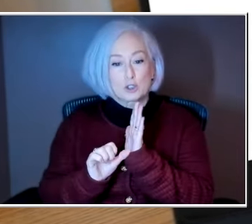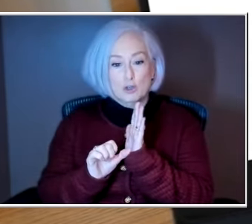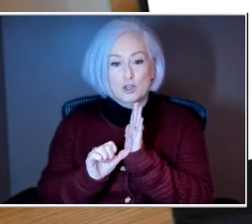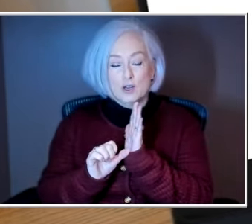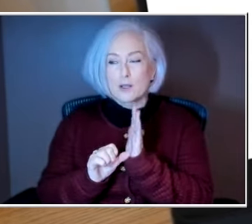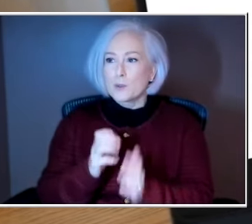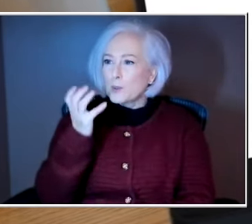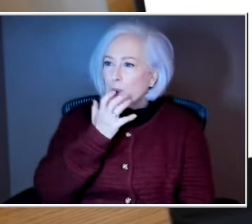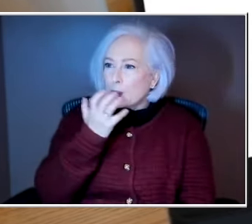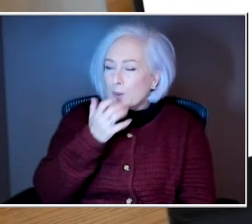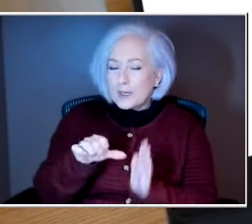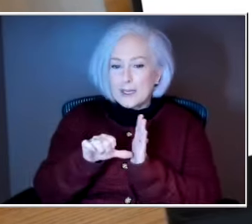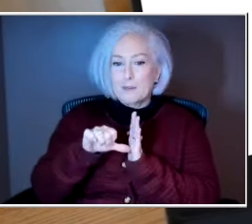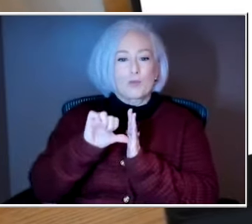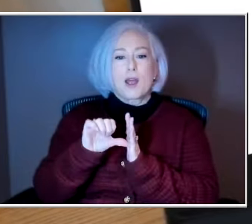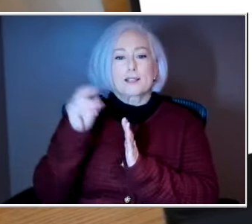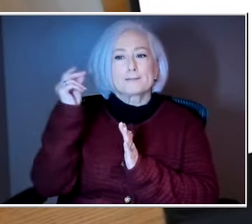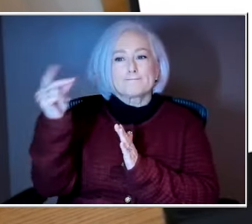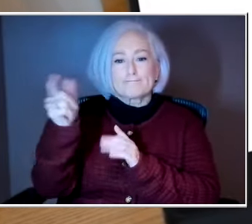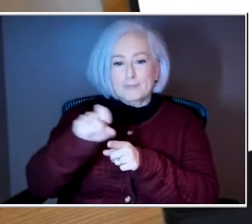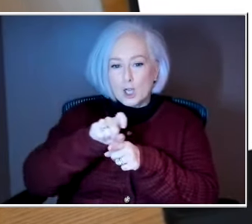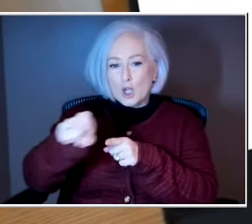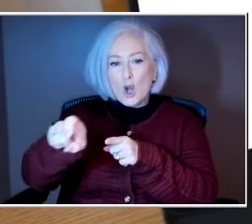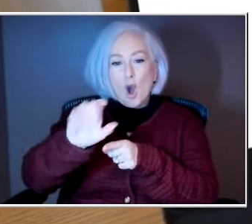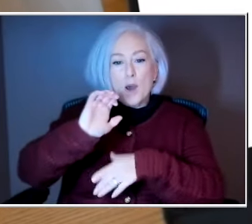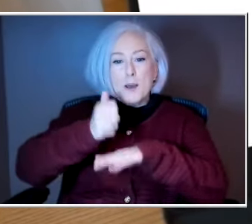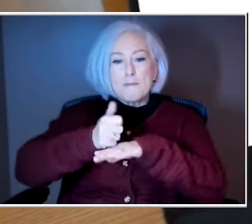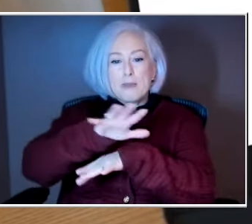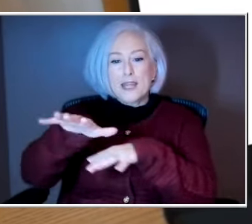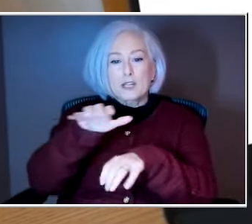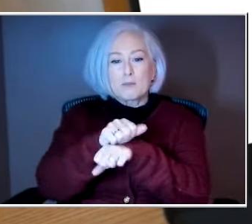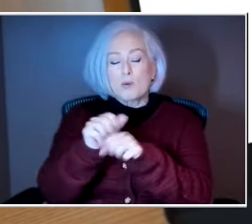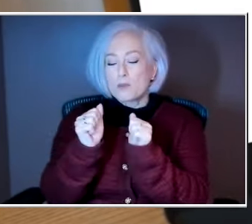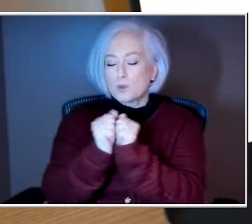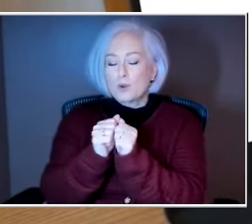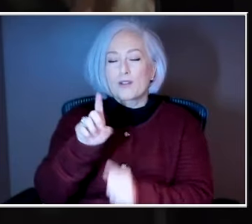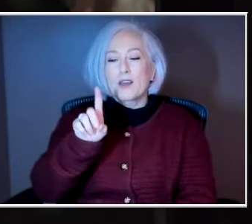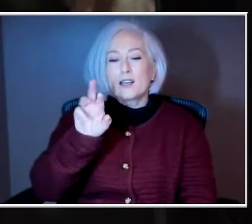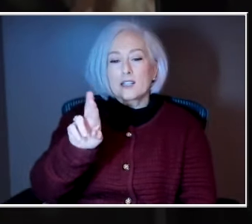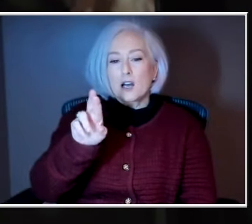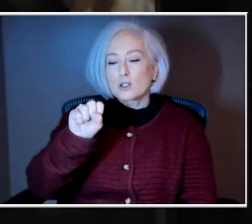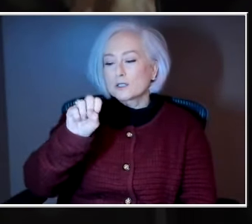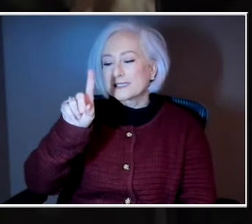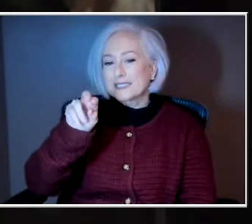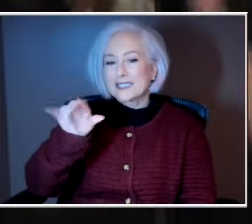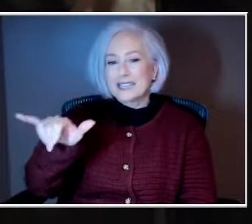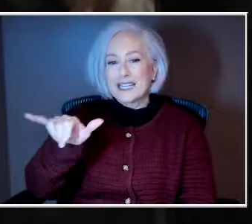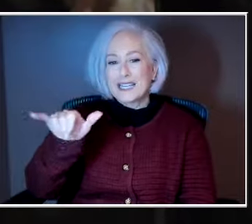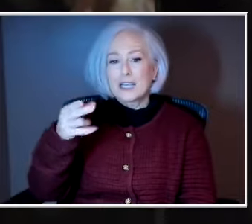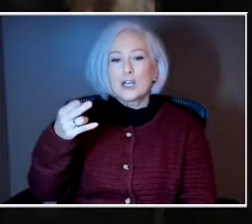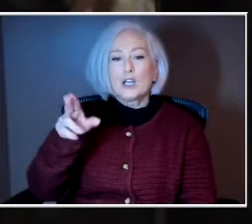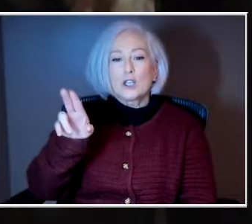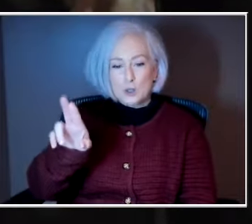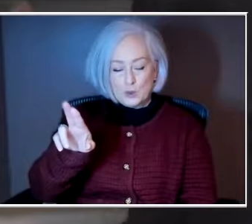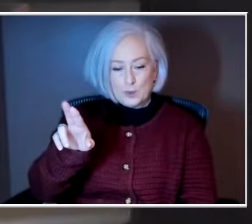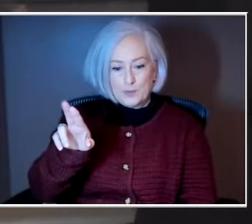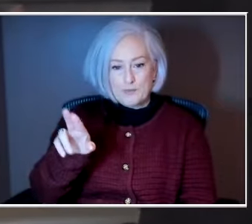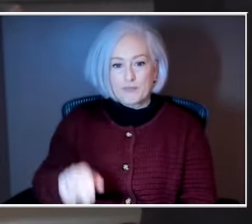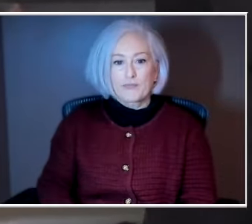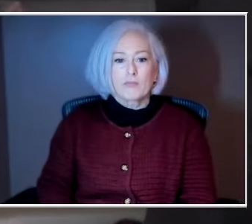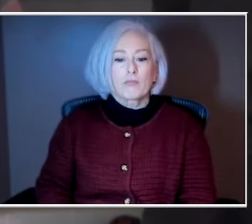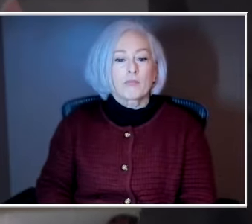immediately called and made an appointment with Dr. Sydney Hugh for gastric bypass. When I went and talked to her, she was not sugarcoating anything.